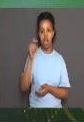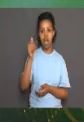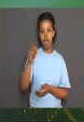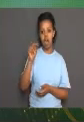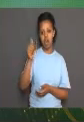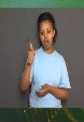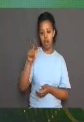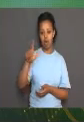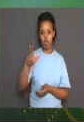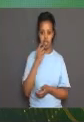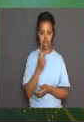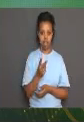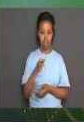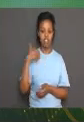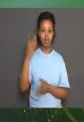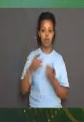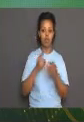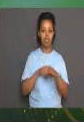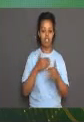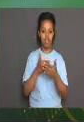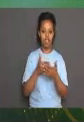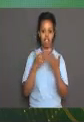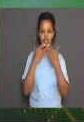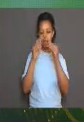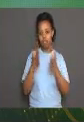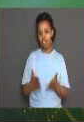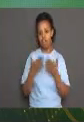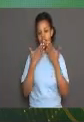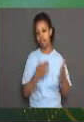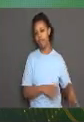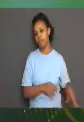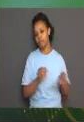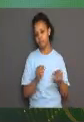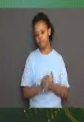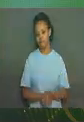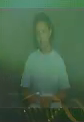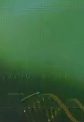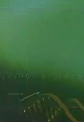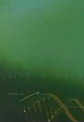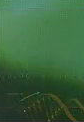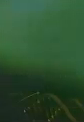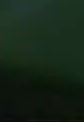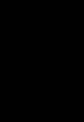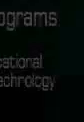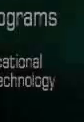analogous structures. Until next time, thank you, teacher. Thank you, students.